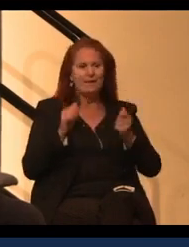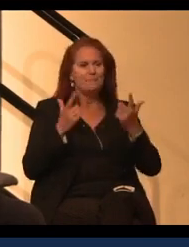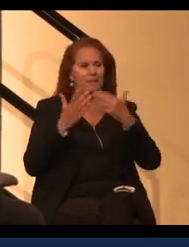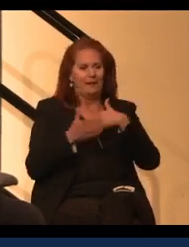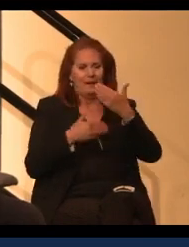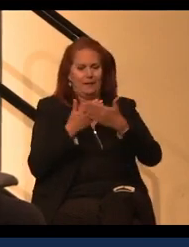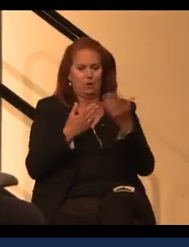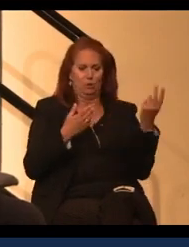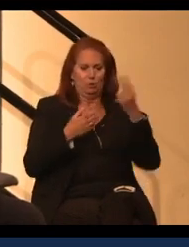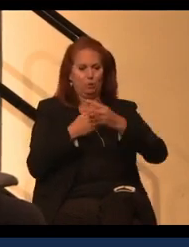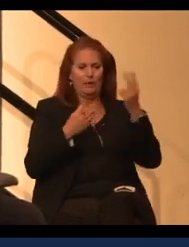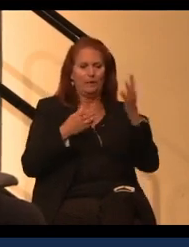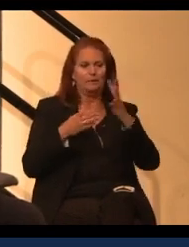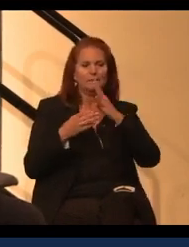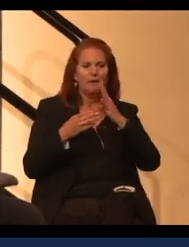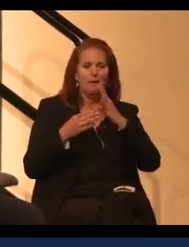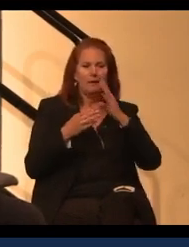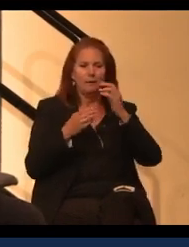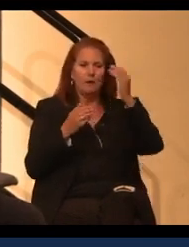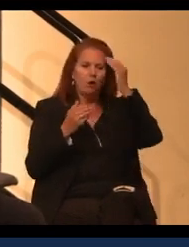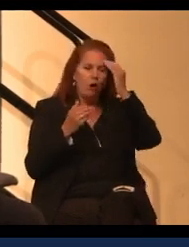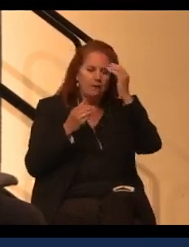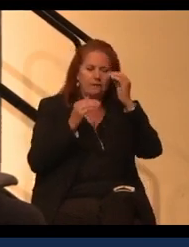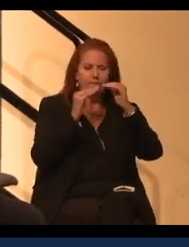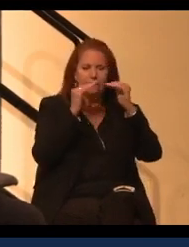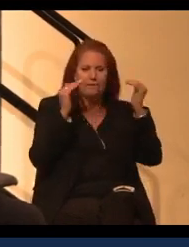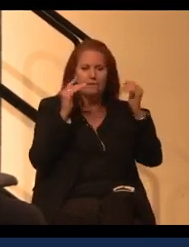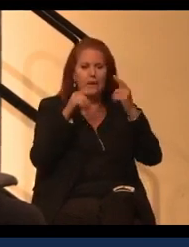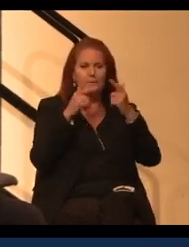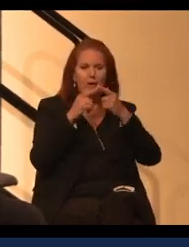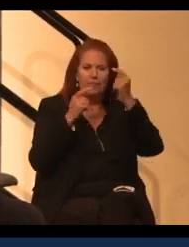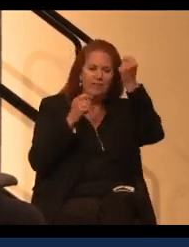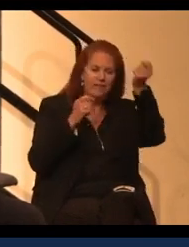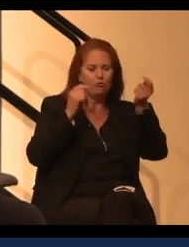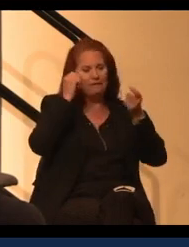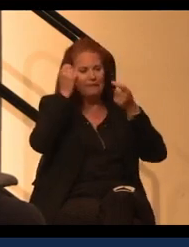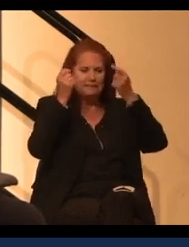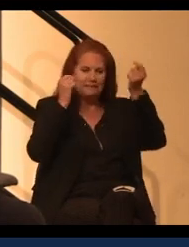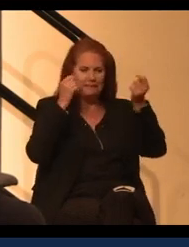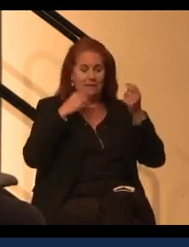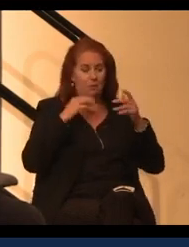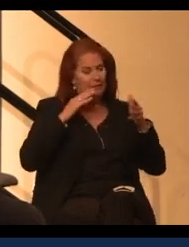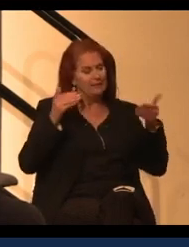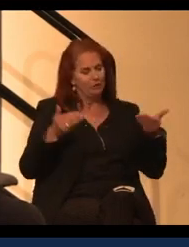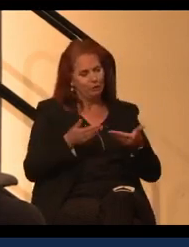next 2 days talking cognitively about all these theories. Of course, I'll introduce